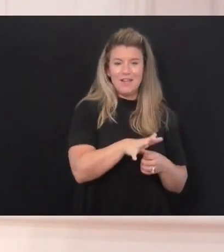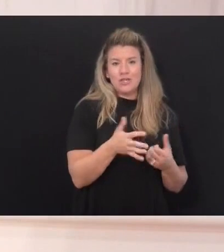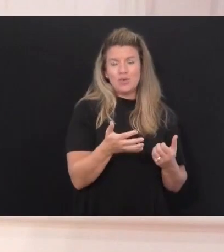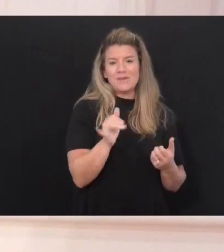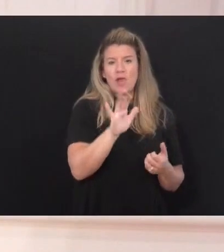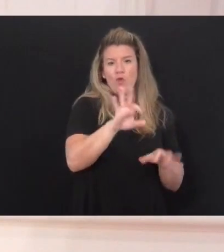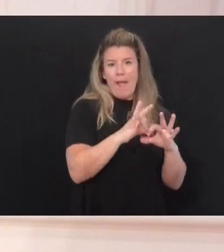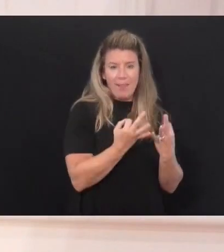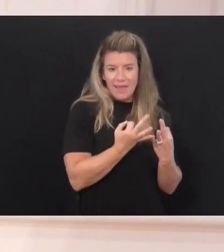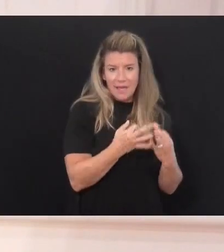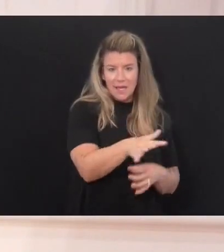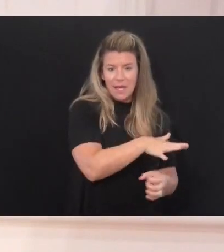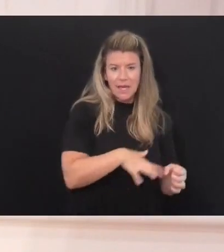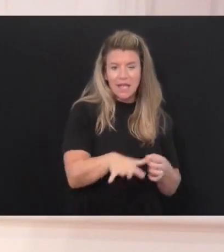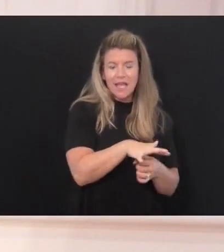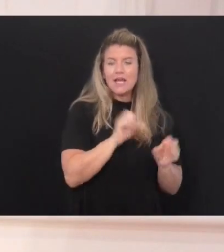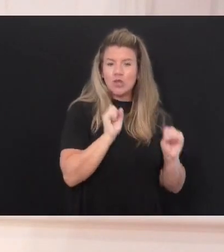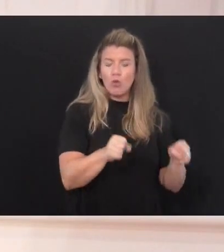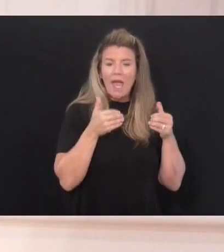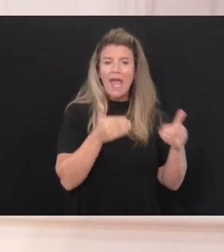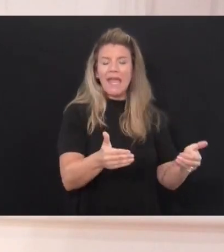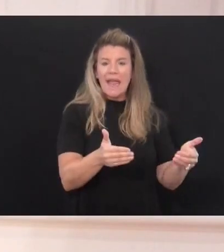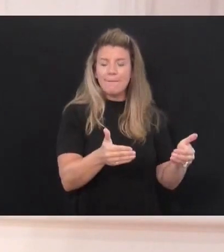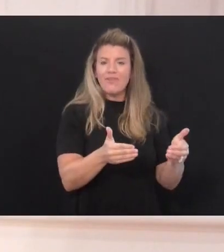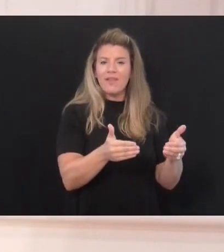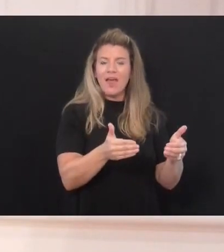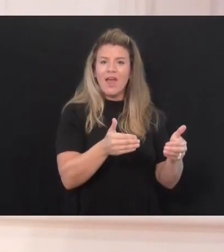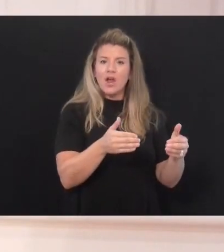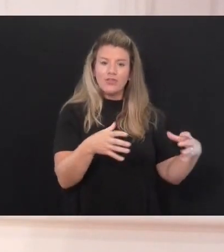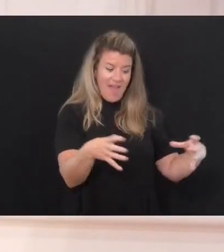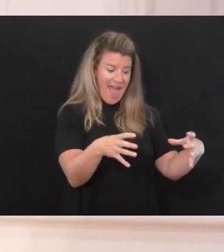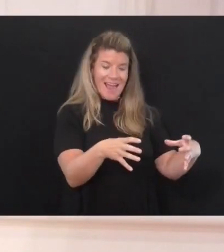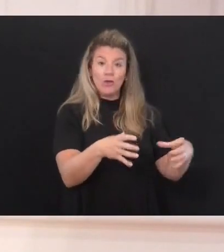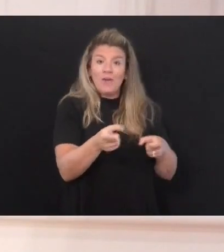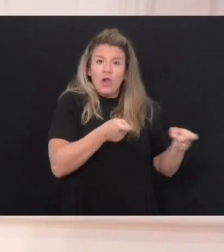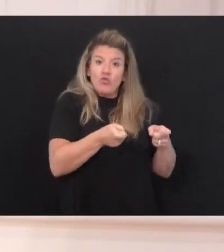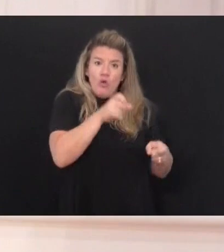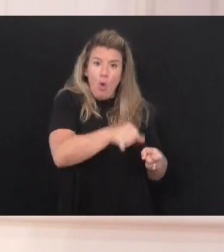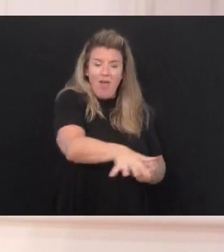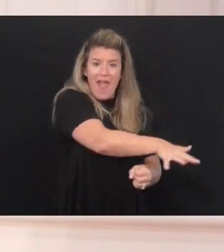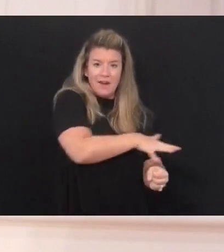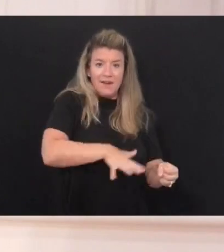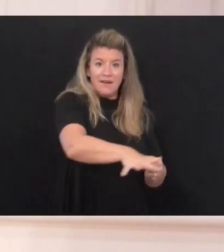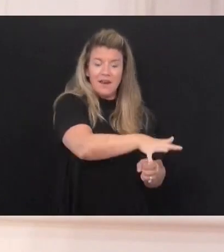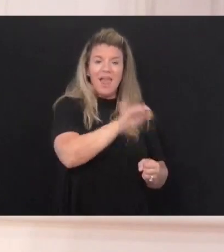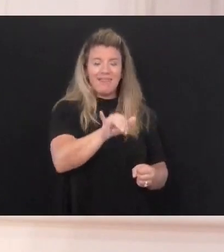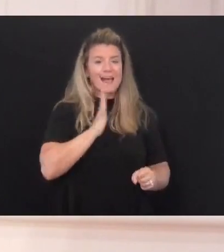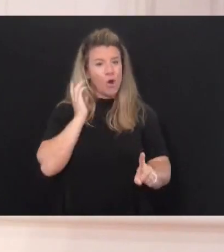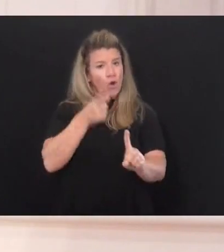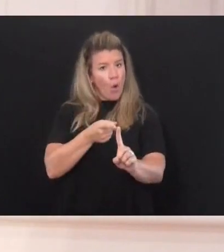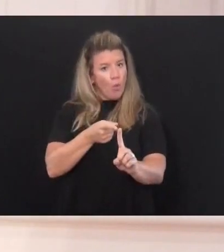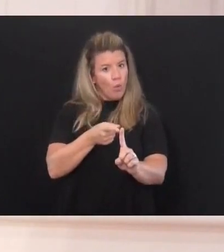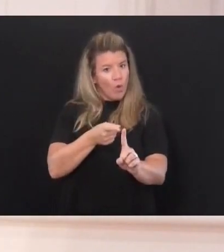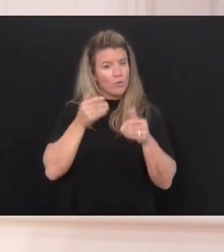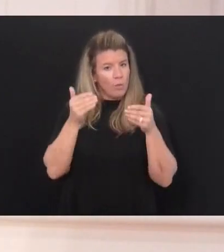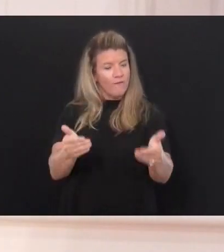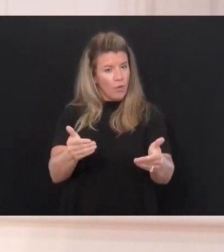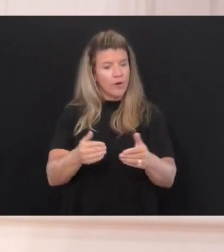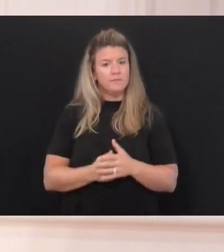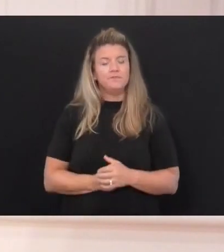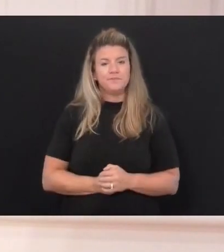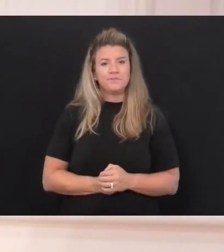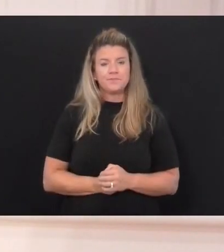tomorrow. Just a few minutes ago, I met with another legislature, the finance chair in the Senate and everything, and